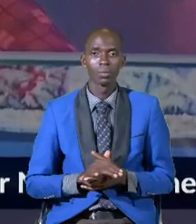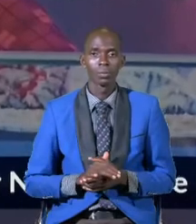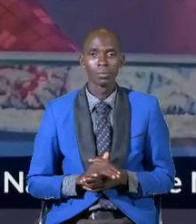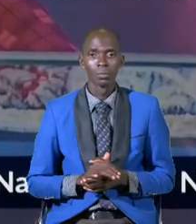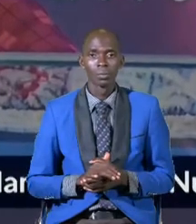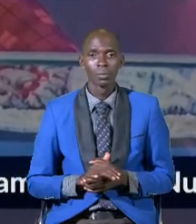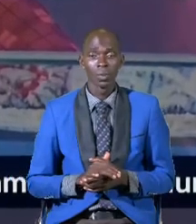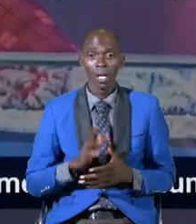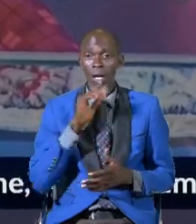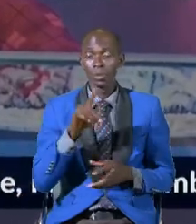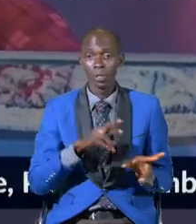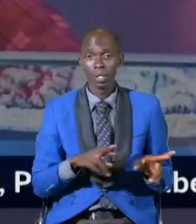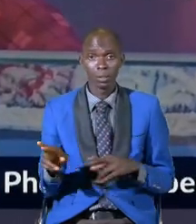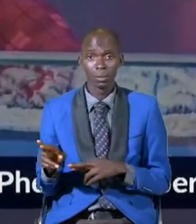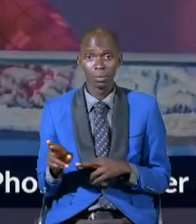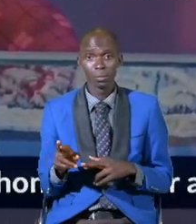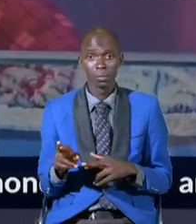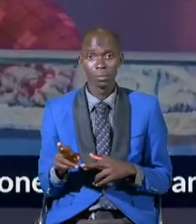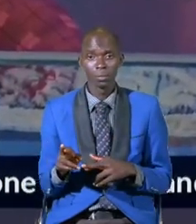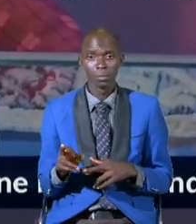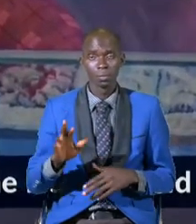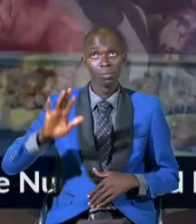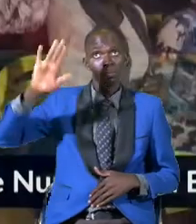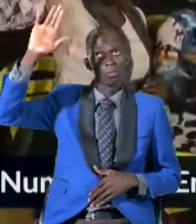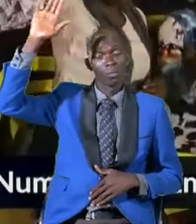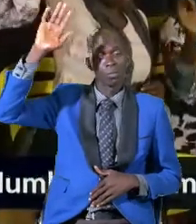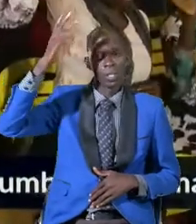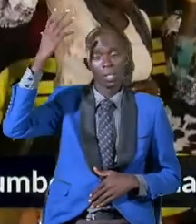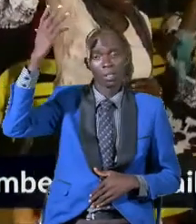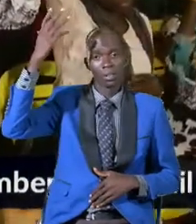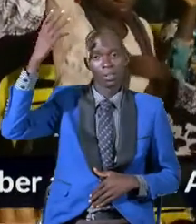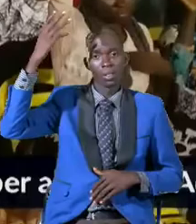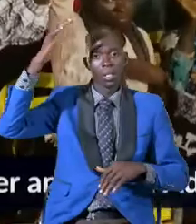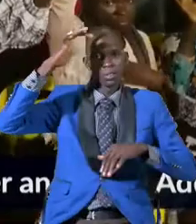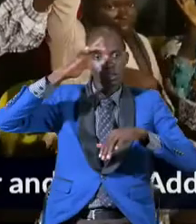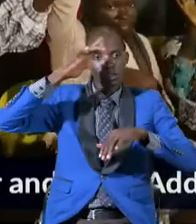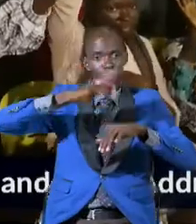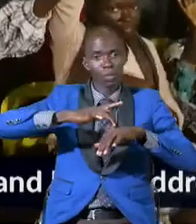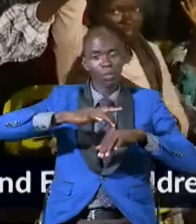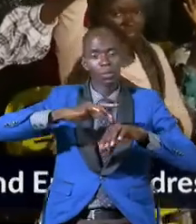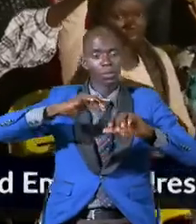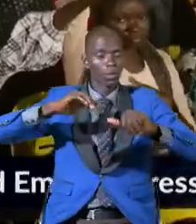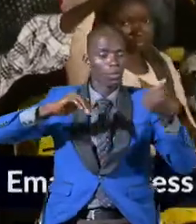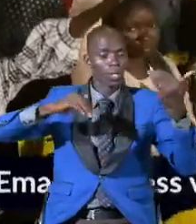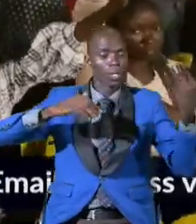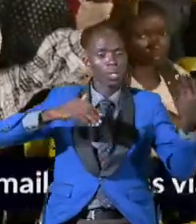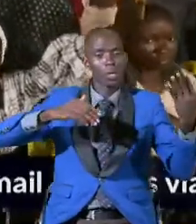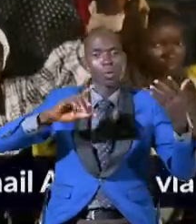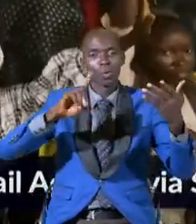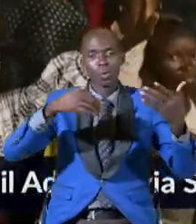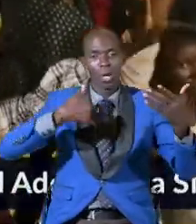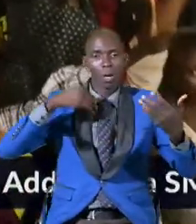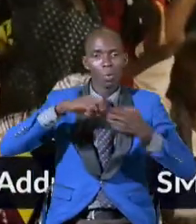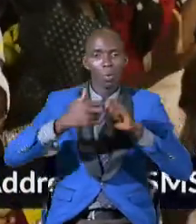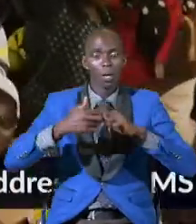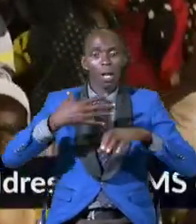Are you ready? Raise up the hand and lay the hand where you have the problem. At the final